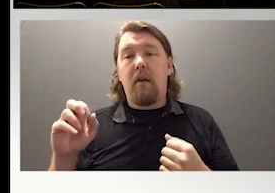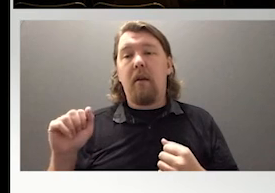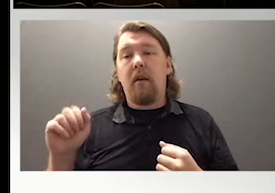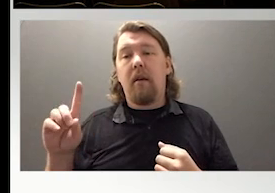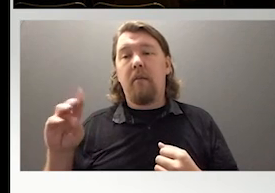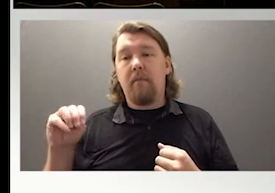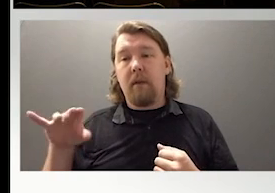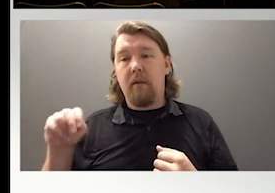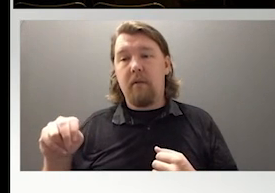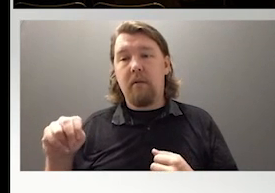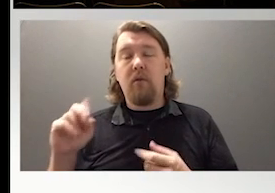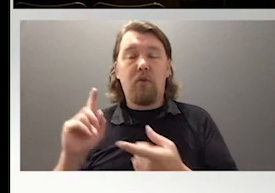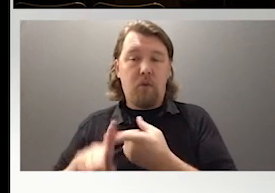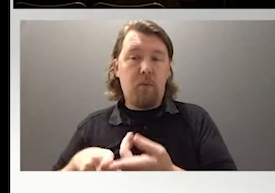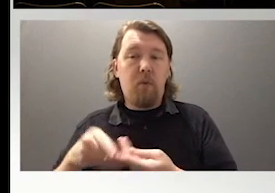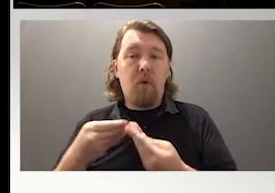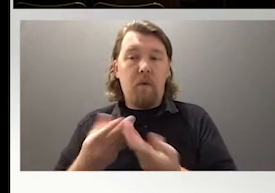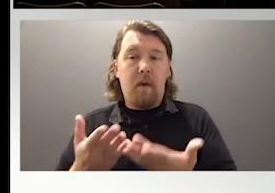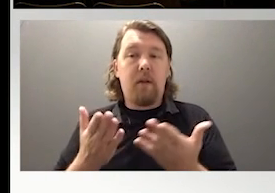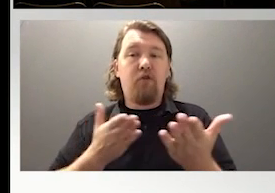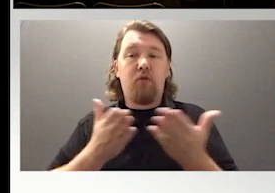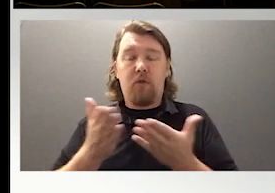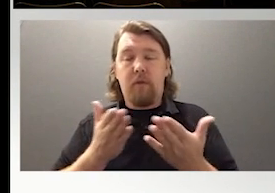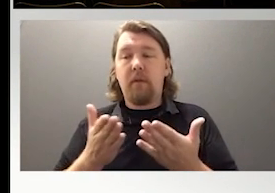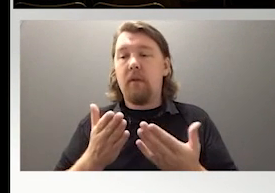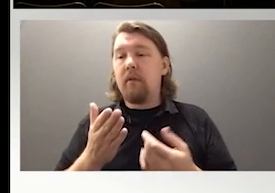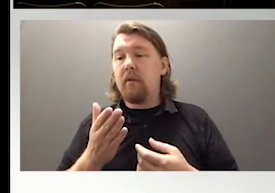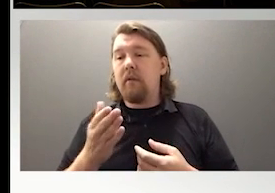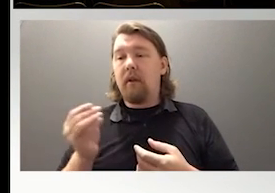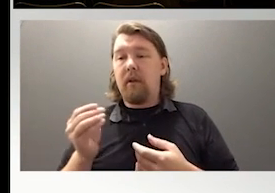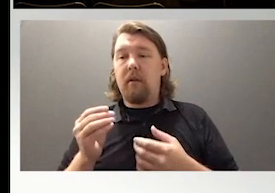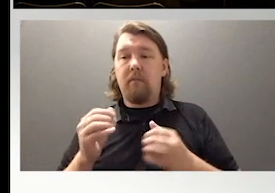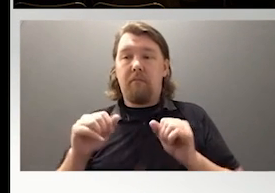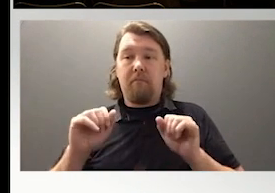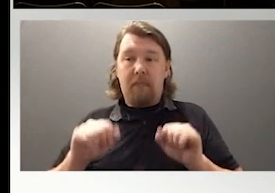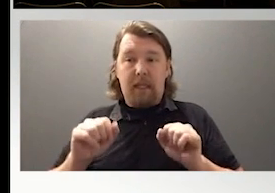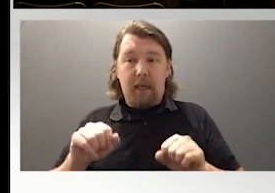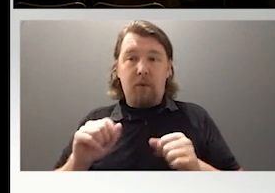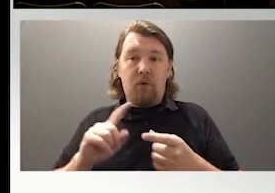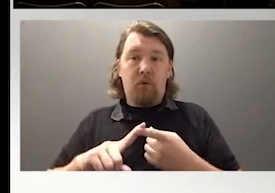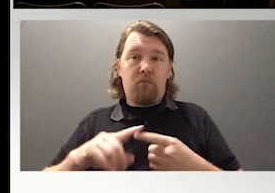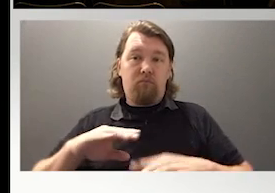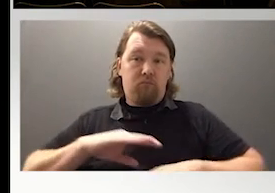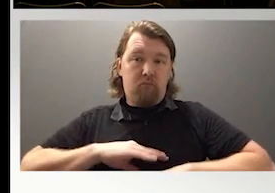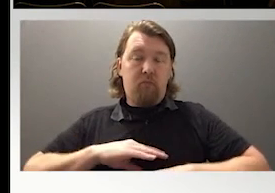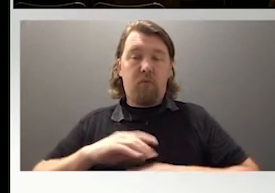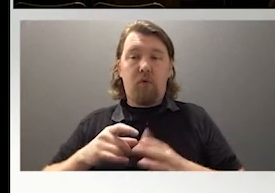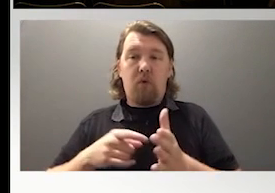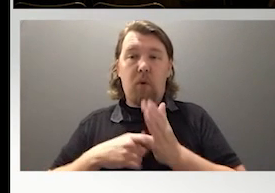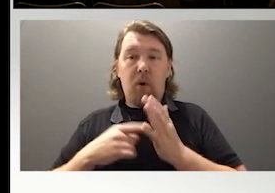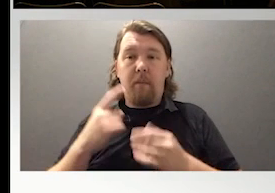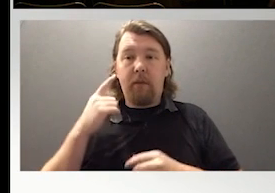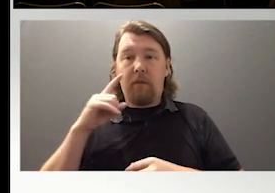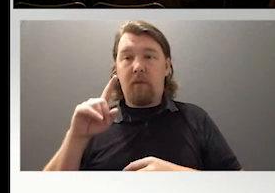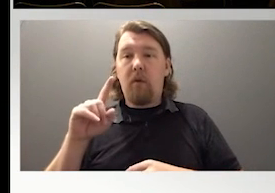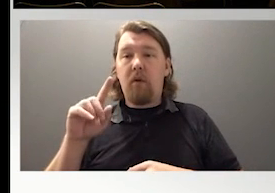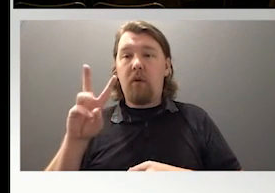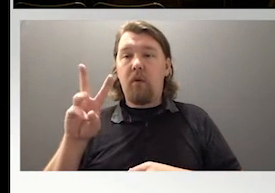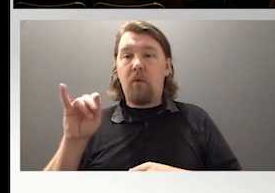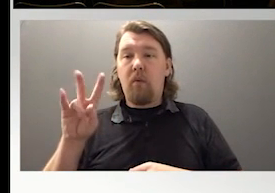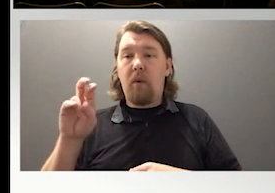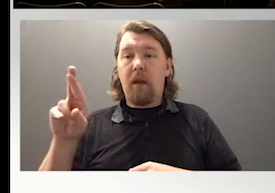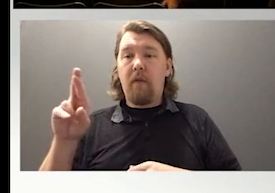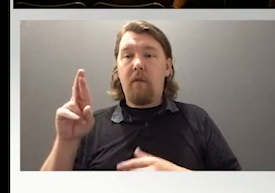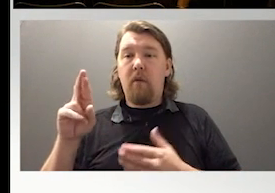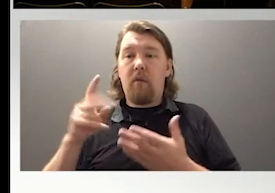provide services and to be able to meet the requirements of the waiver